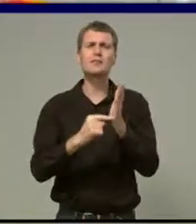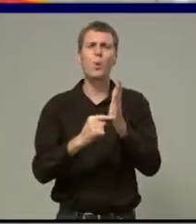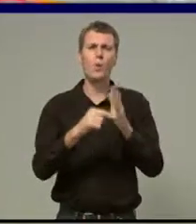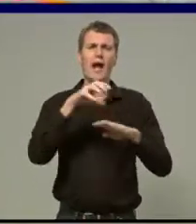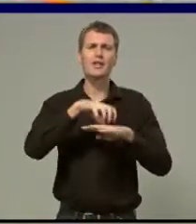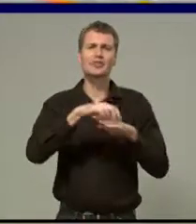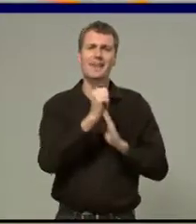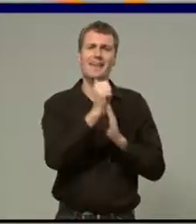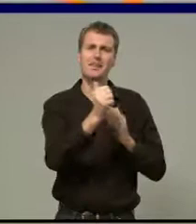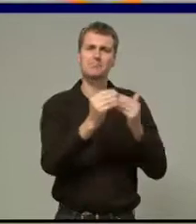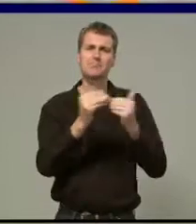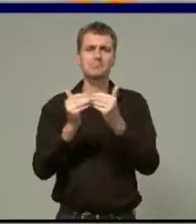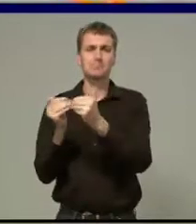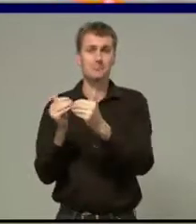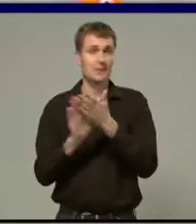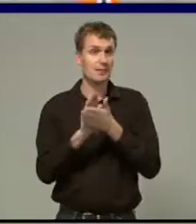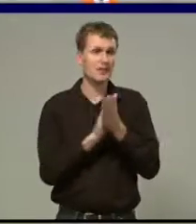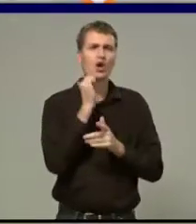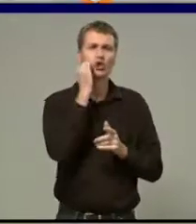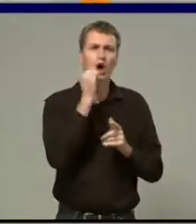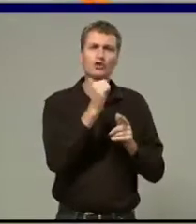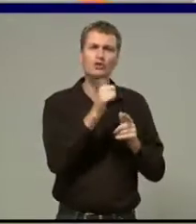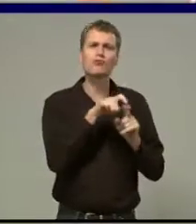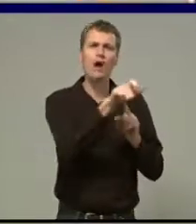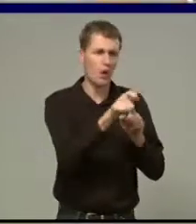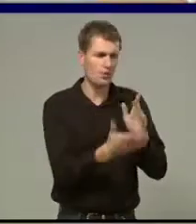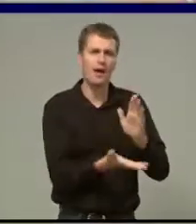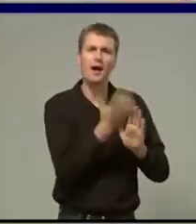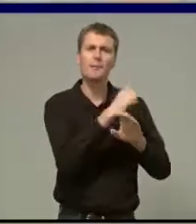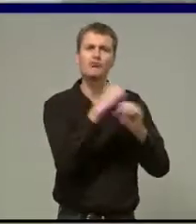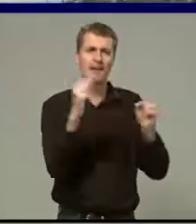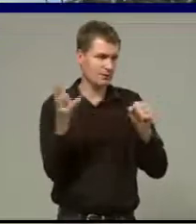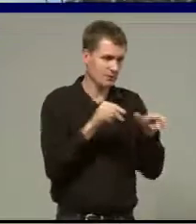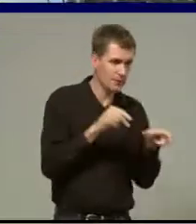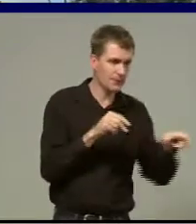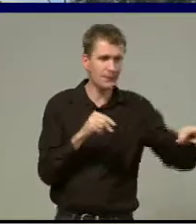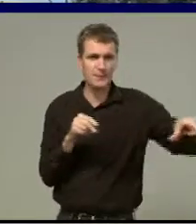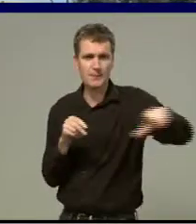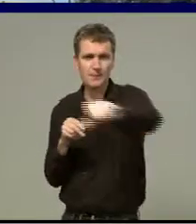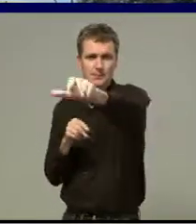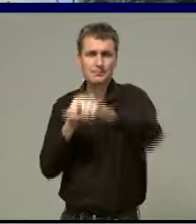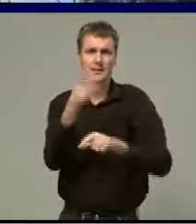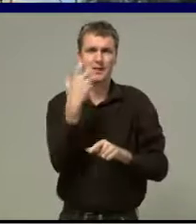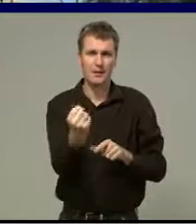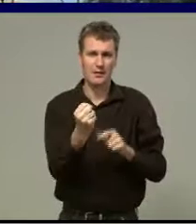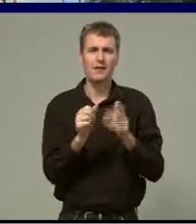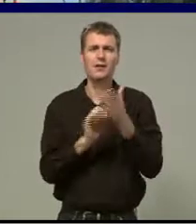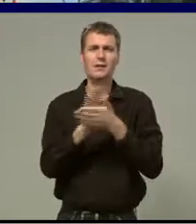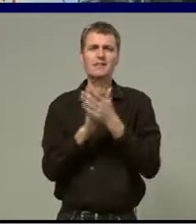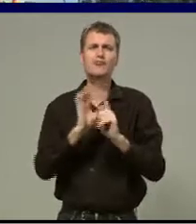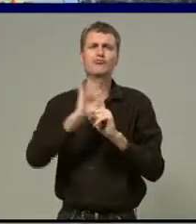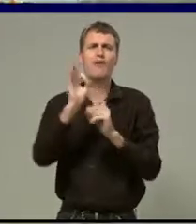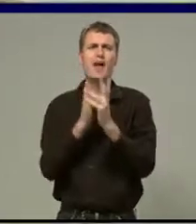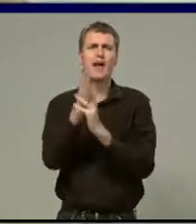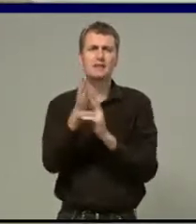Corridor includes an upgrade of Johns Road between the Groins and Sawyers Arms Road. It will improve access to North and South